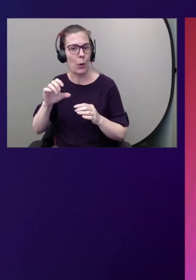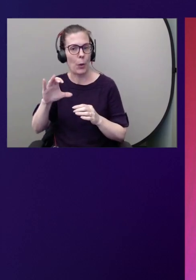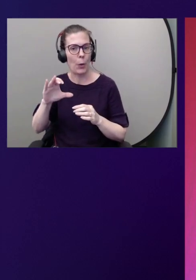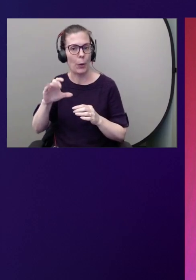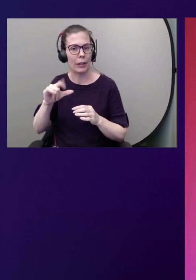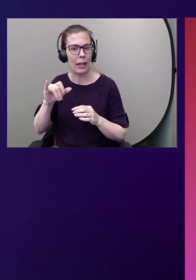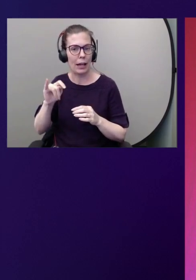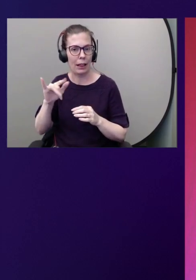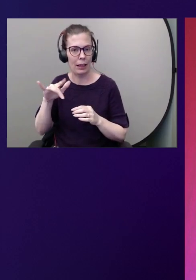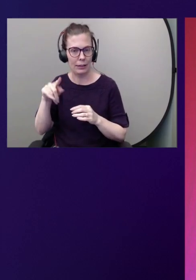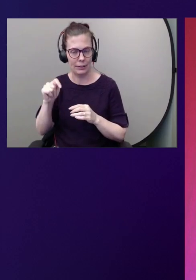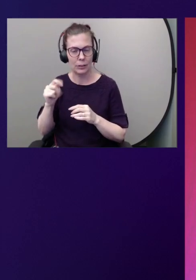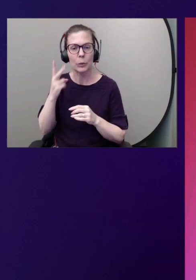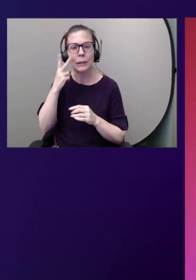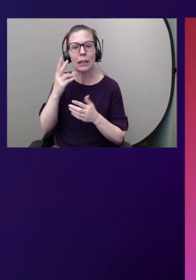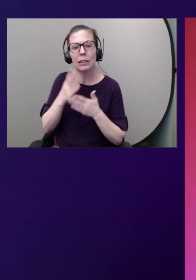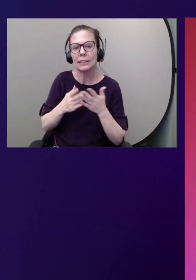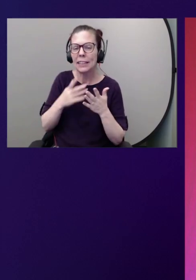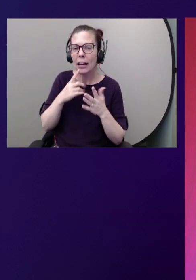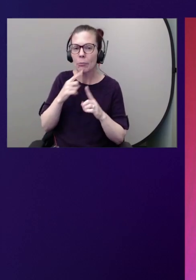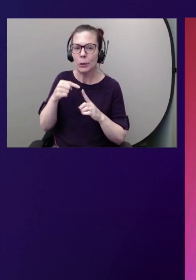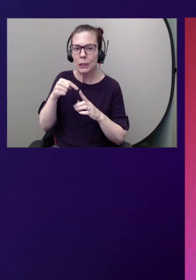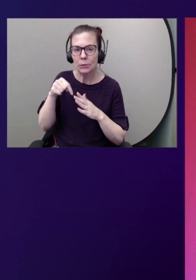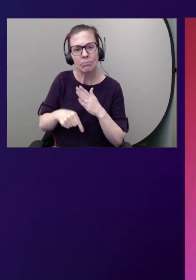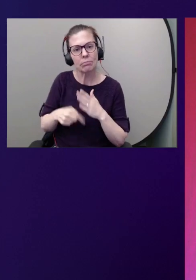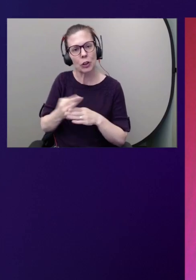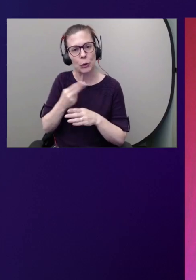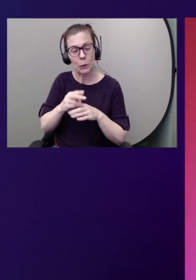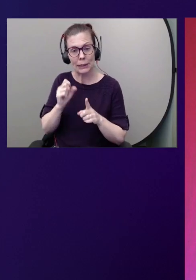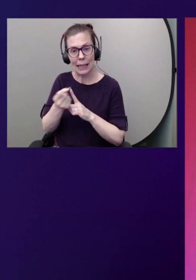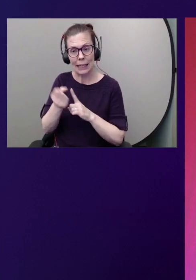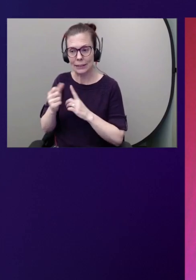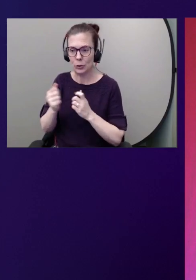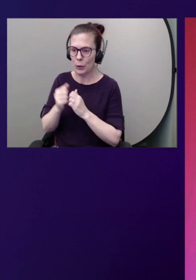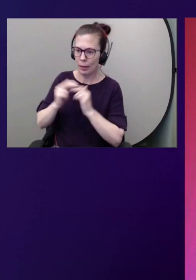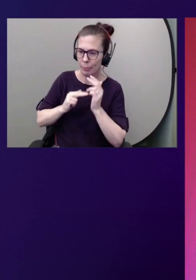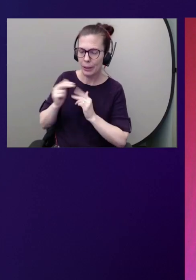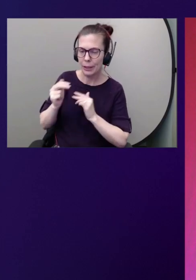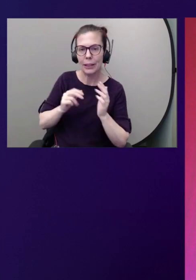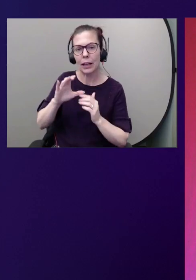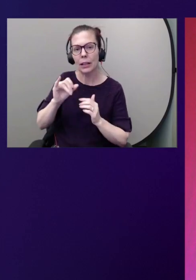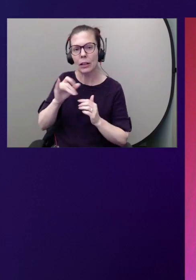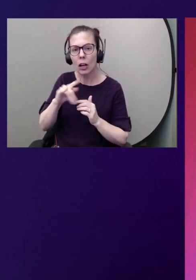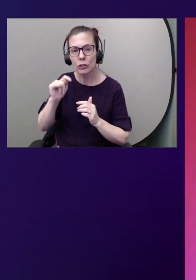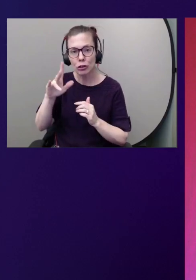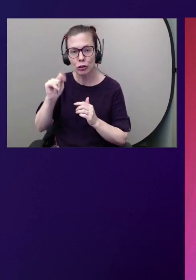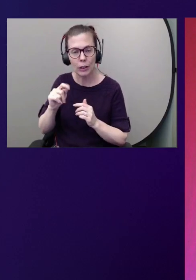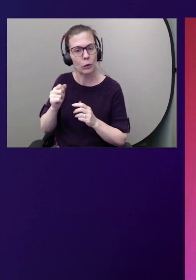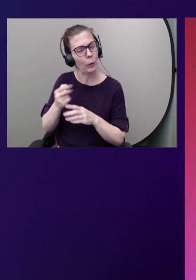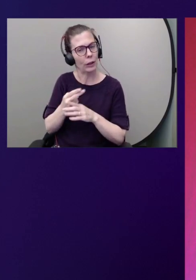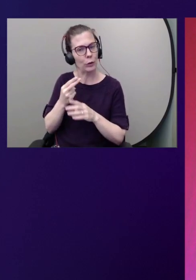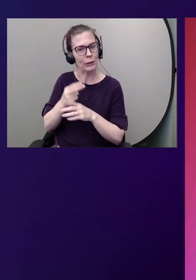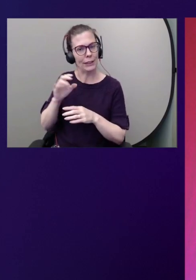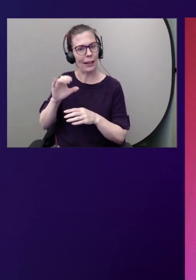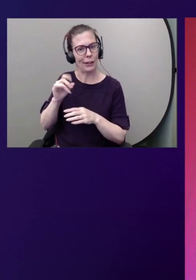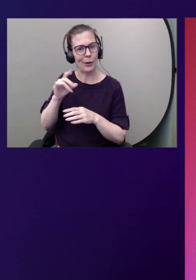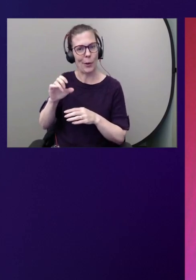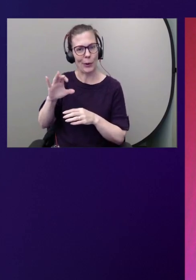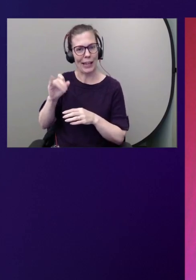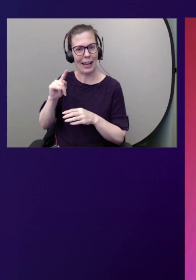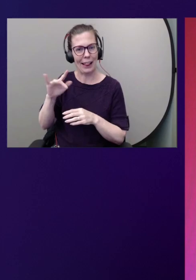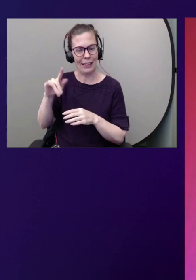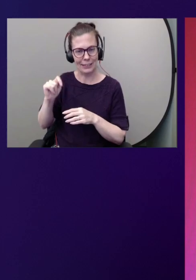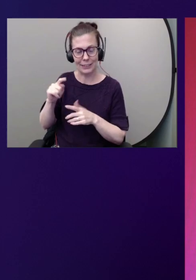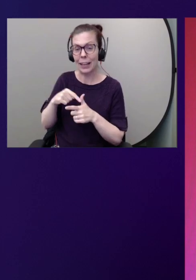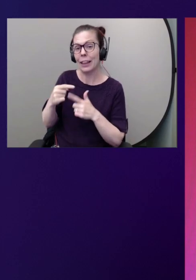some, deep use cases with building constructs for the CDK using CodeCatalyst and then taking those constructs and